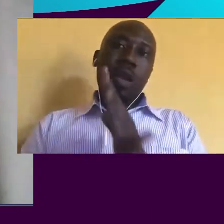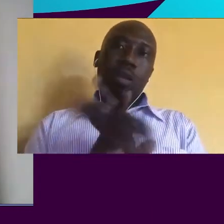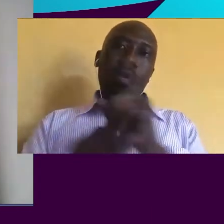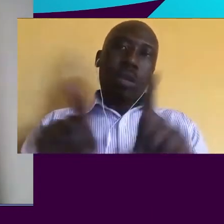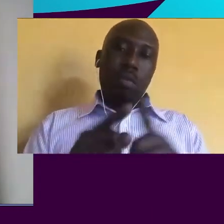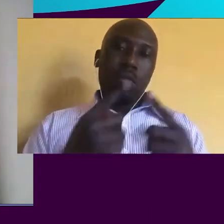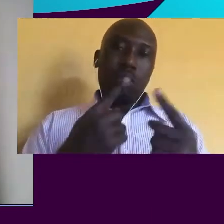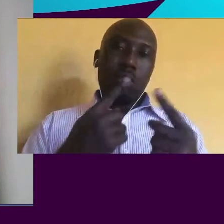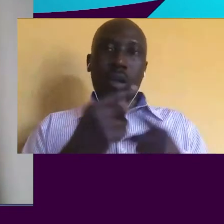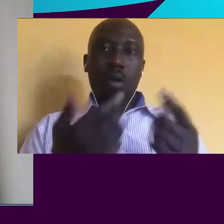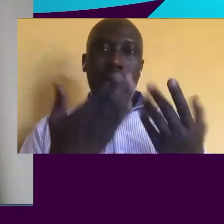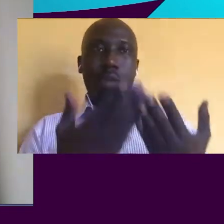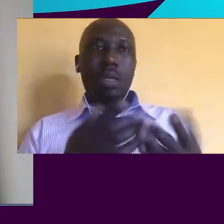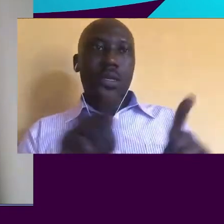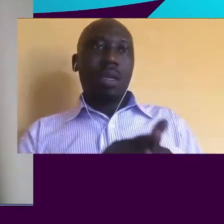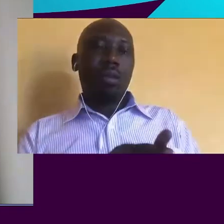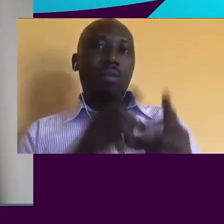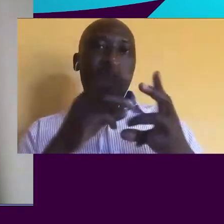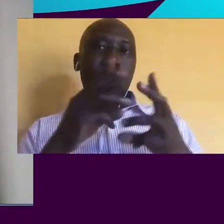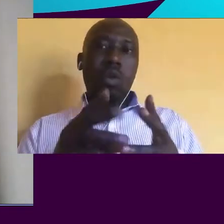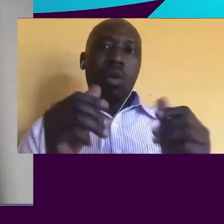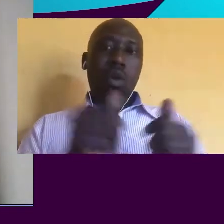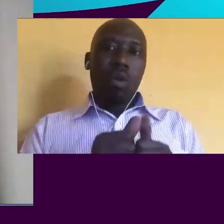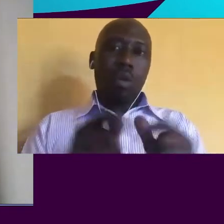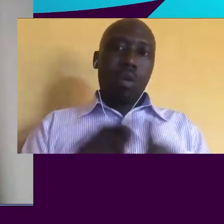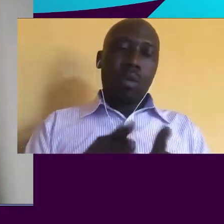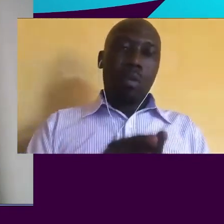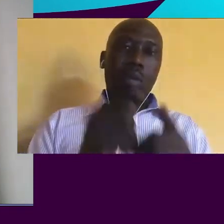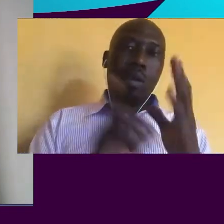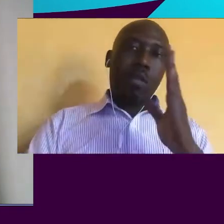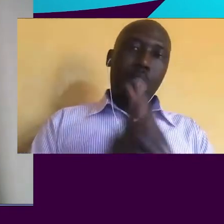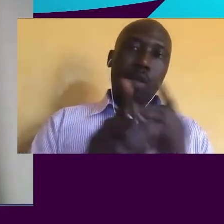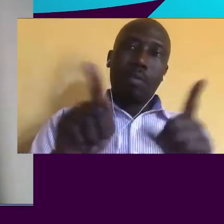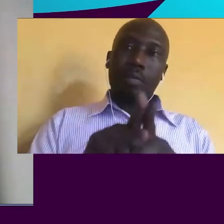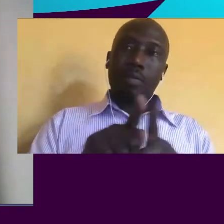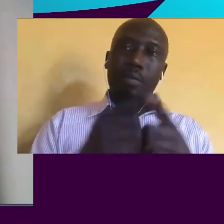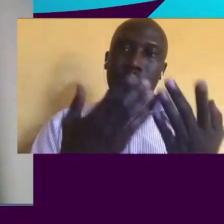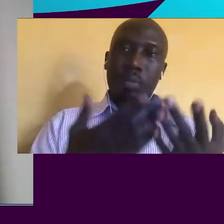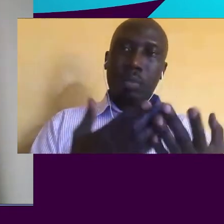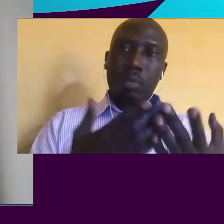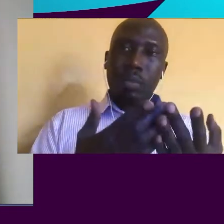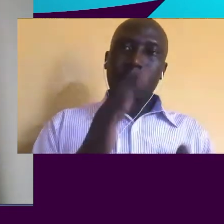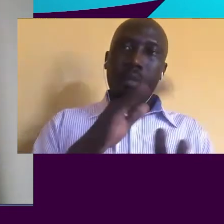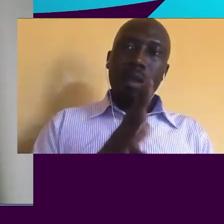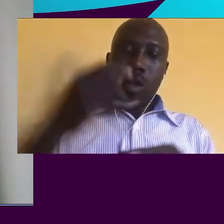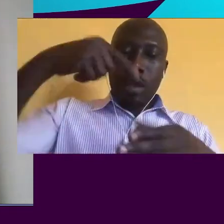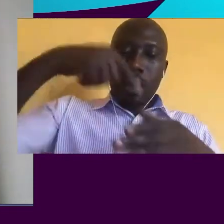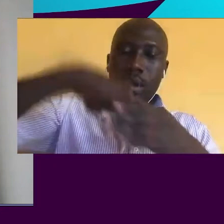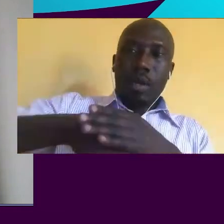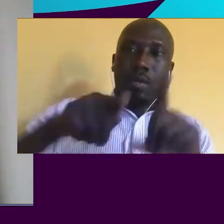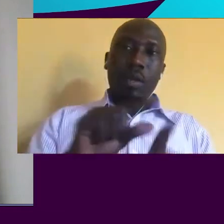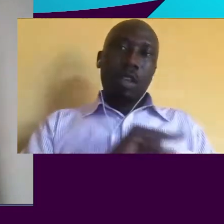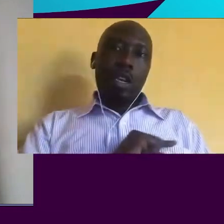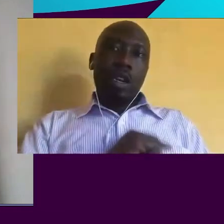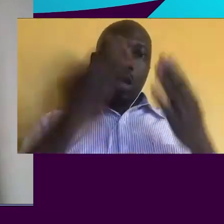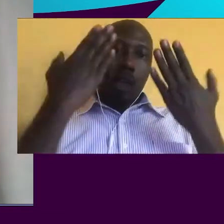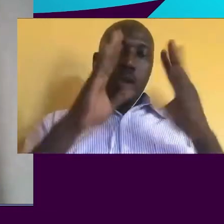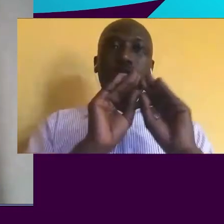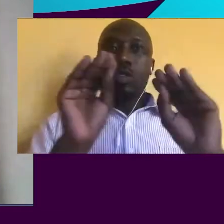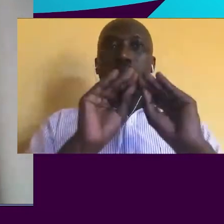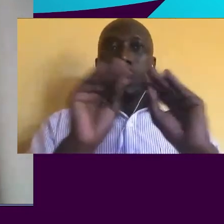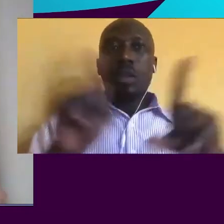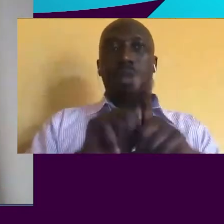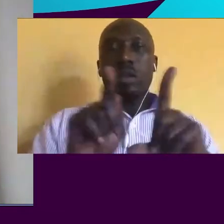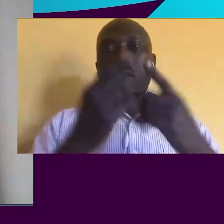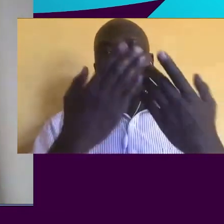context. We've developed a more in-depth gender awareness training that was actually trialled in Uganda